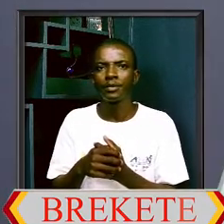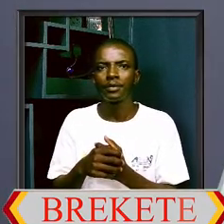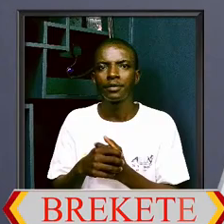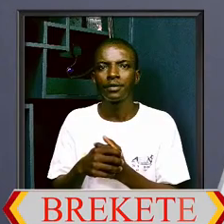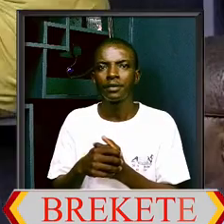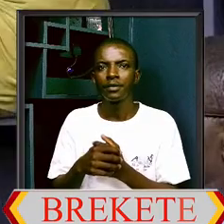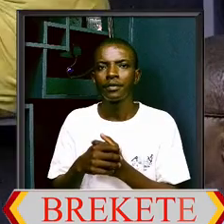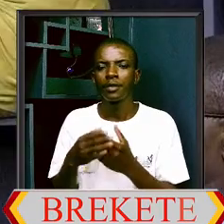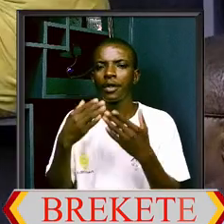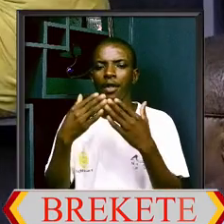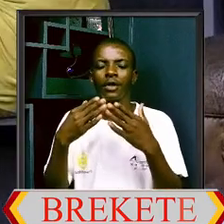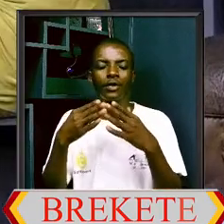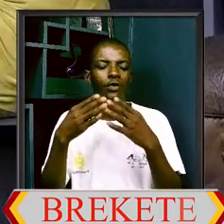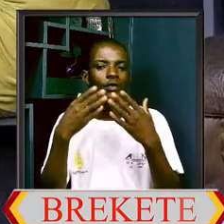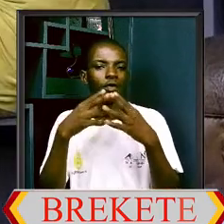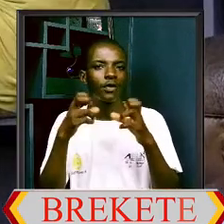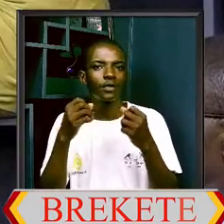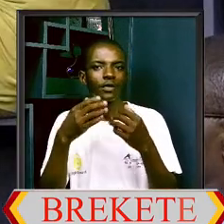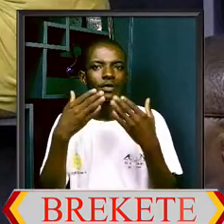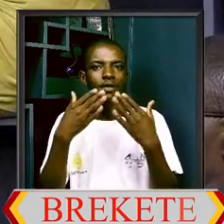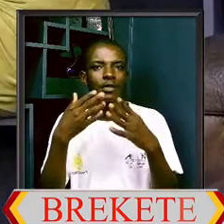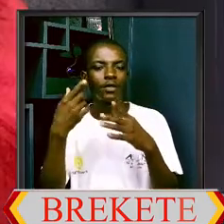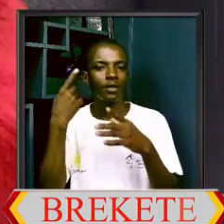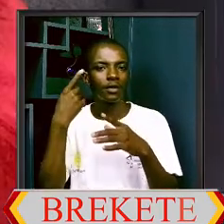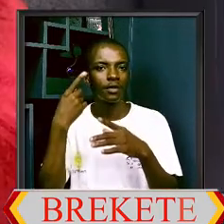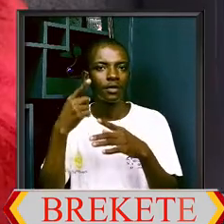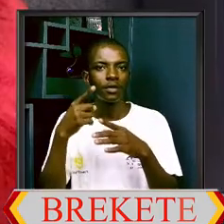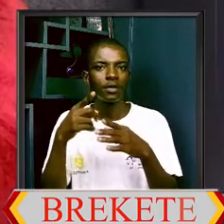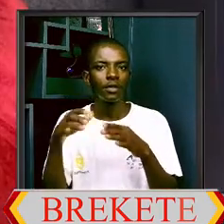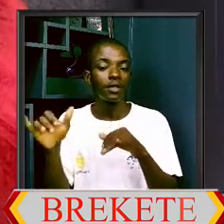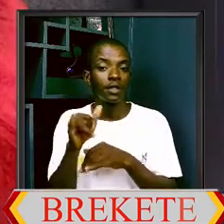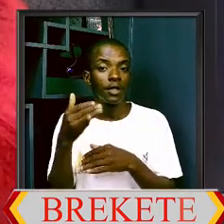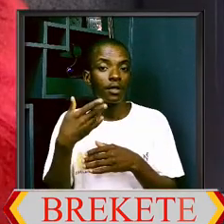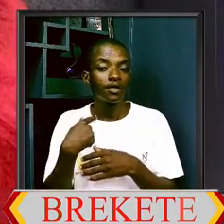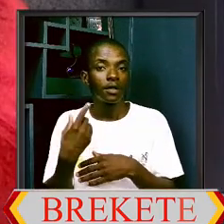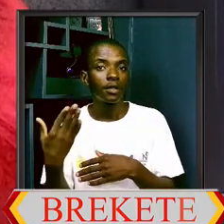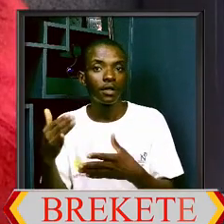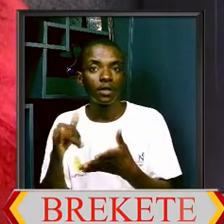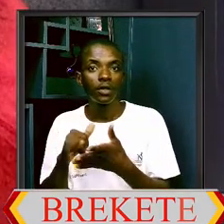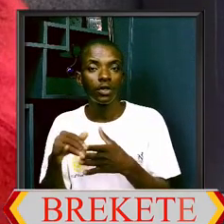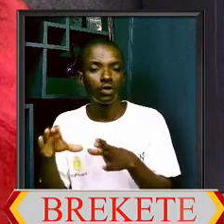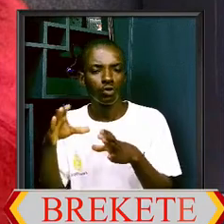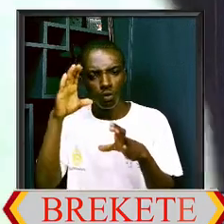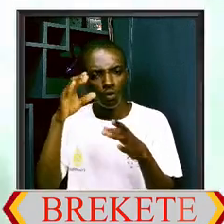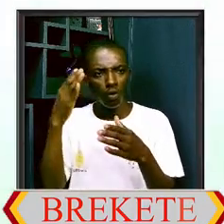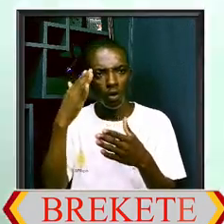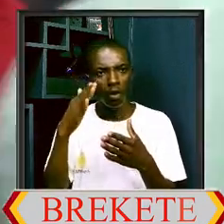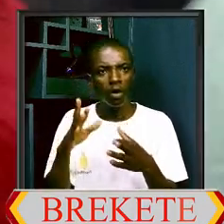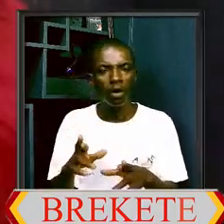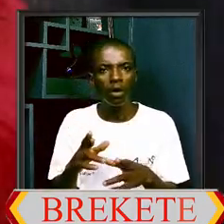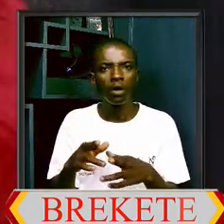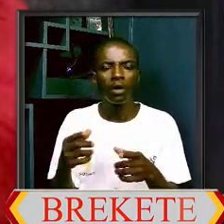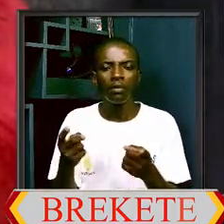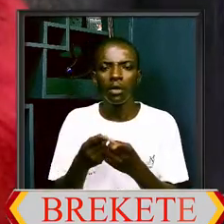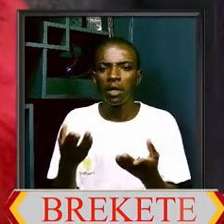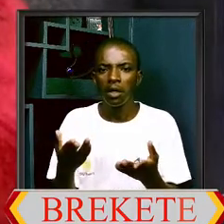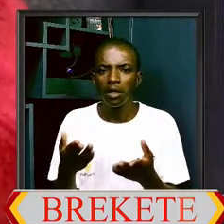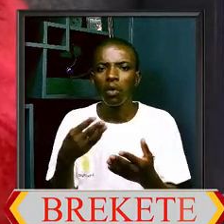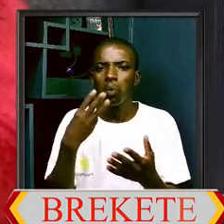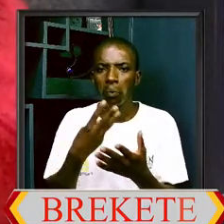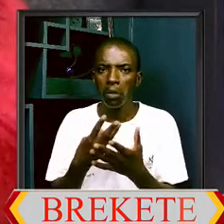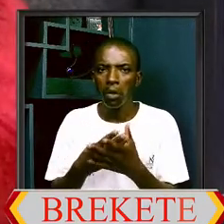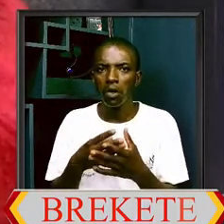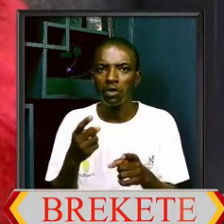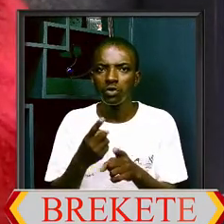down thank you so much I thank God as you talk the same thing I tell them you know do you know her know you met her okay